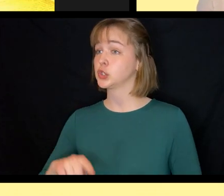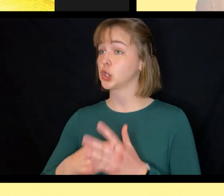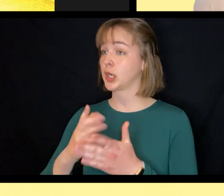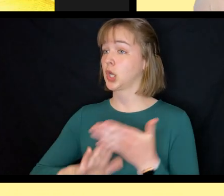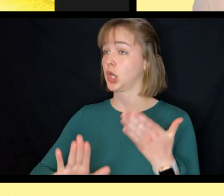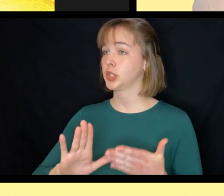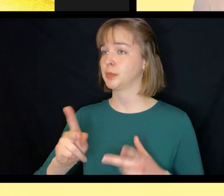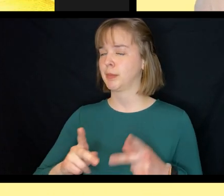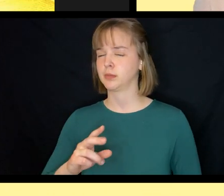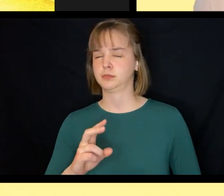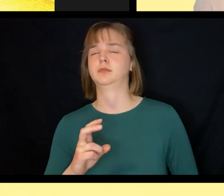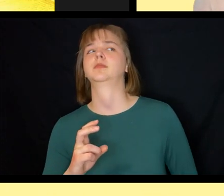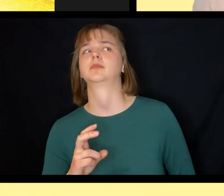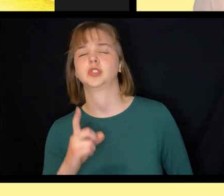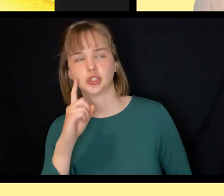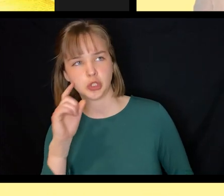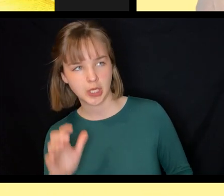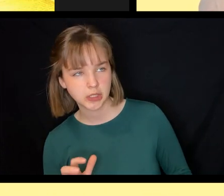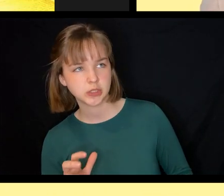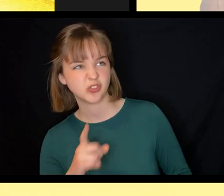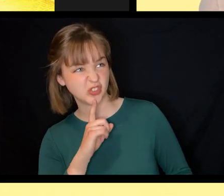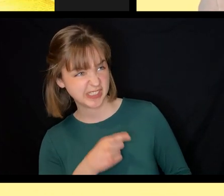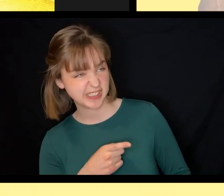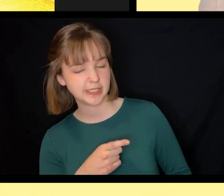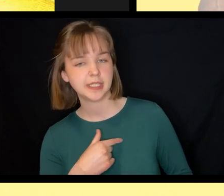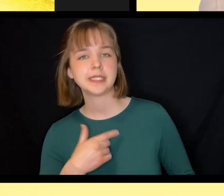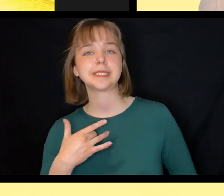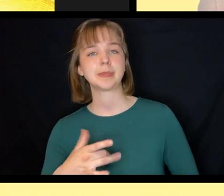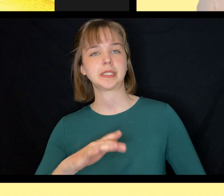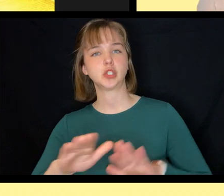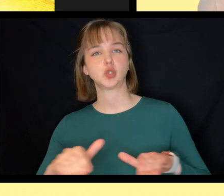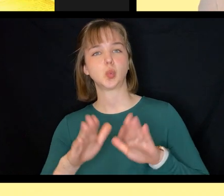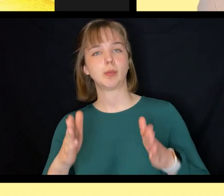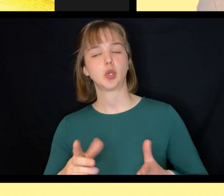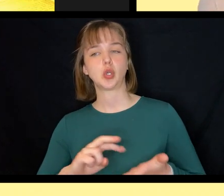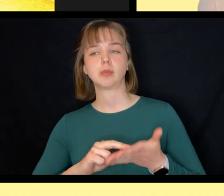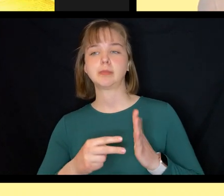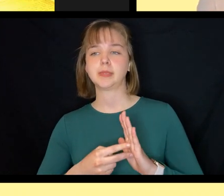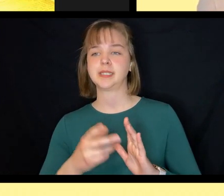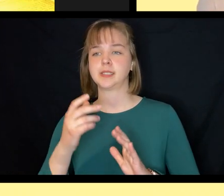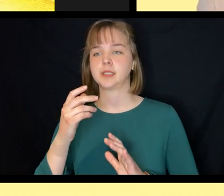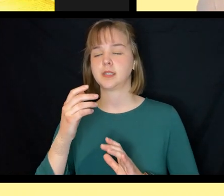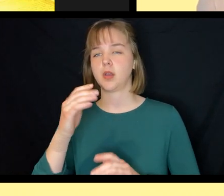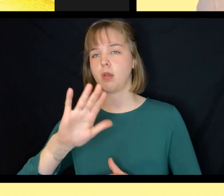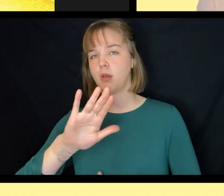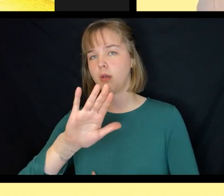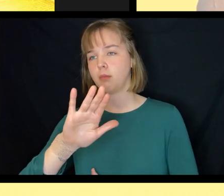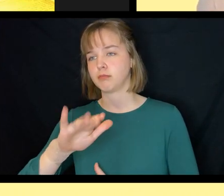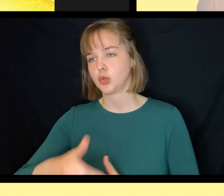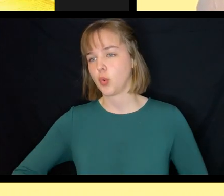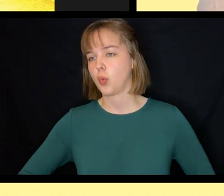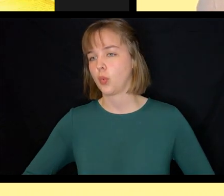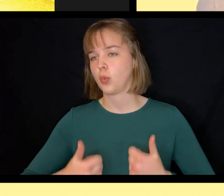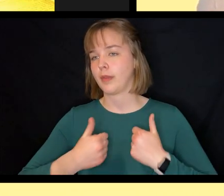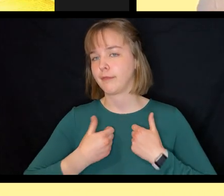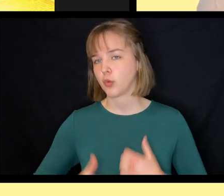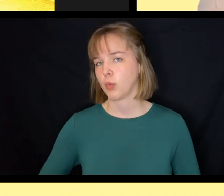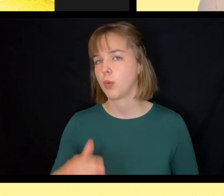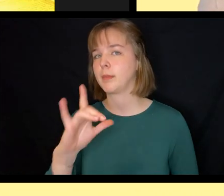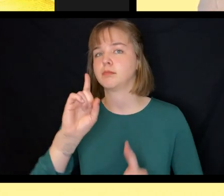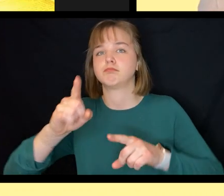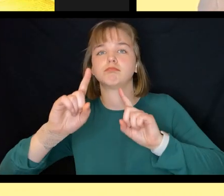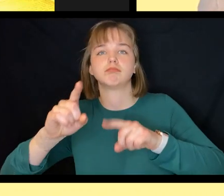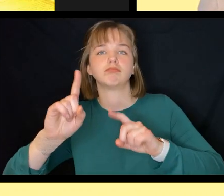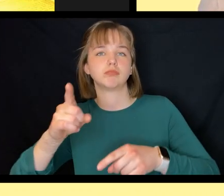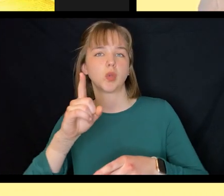like, because most swimmers, yeah, they're a little younger. They do like the summer leagues, year round swimming as kids,